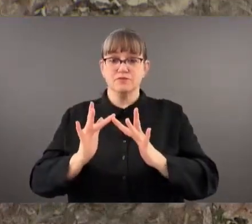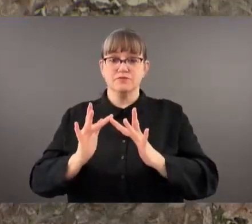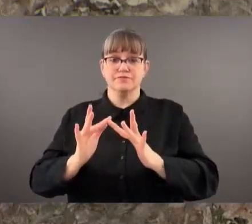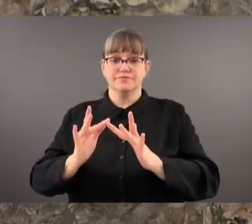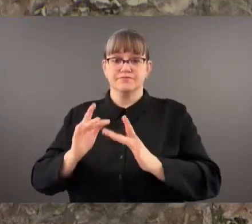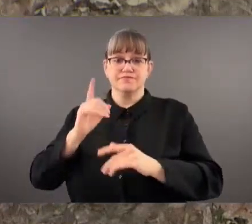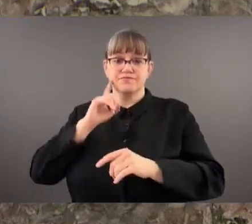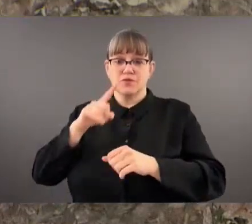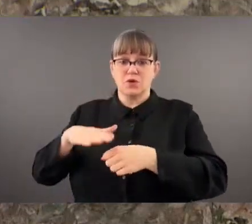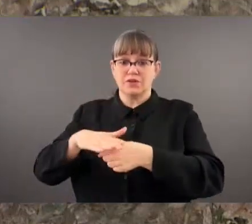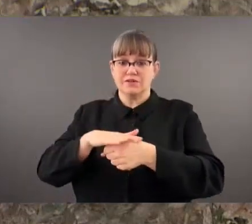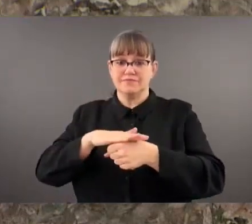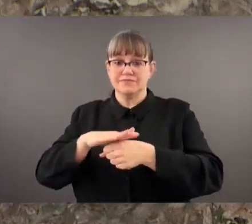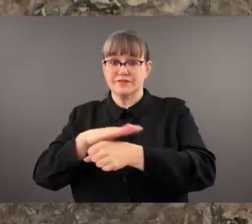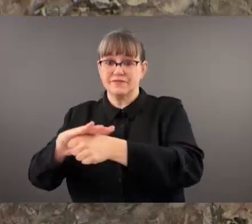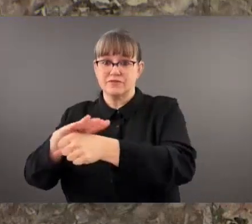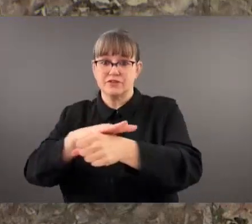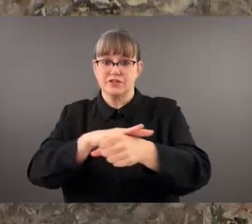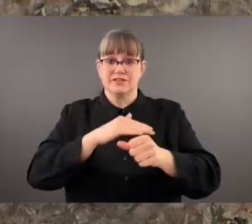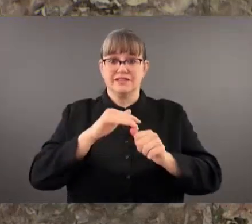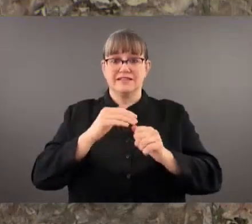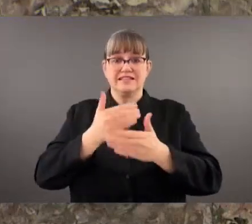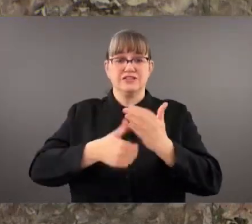Mr. Speaker, we're going to continue that work.